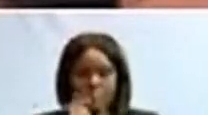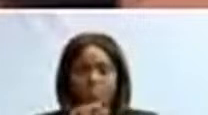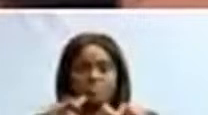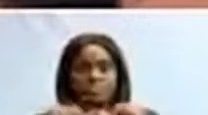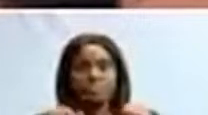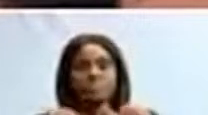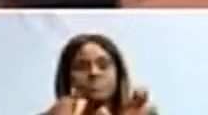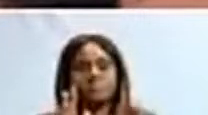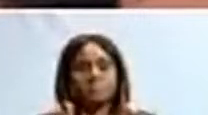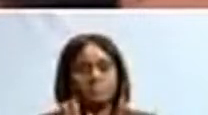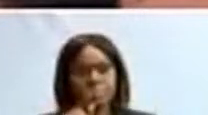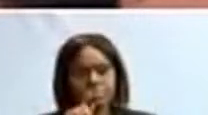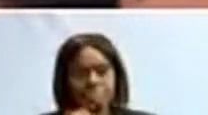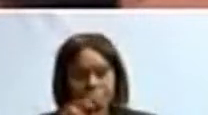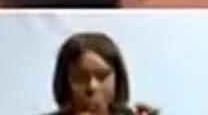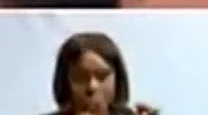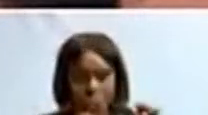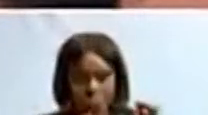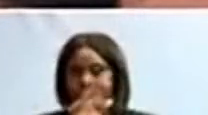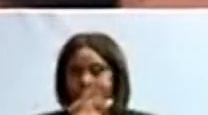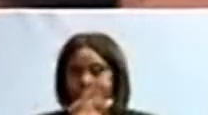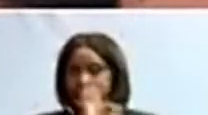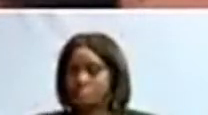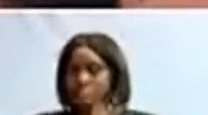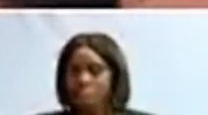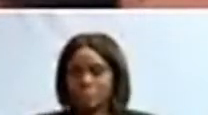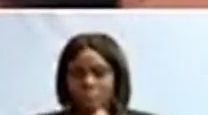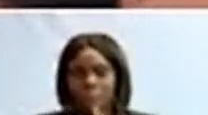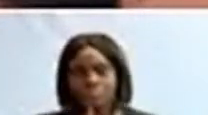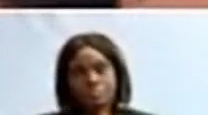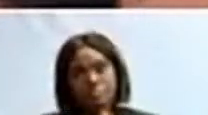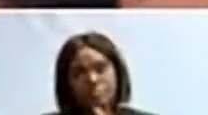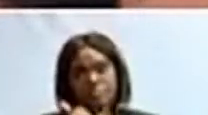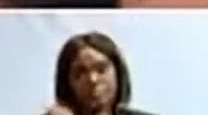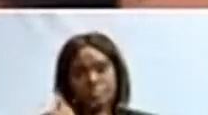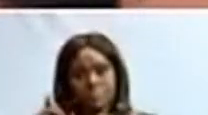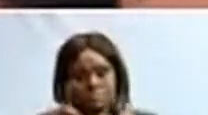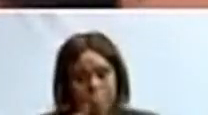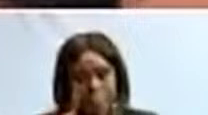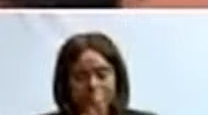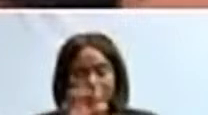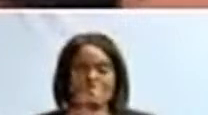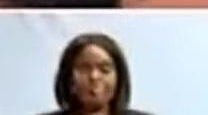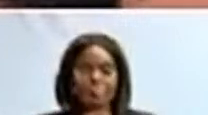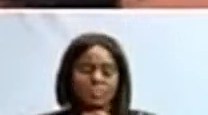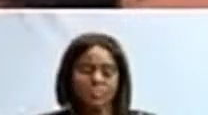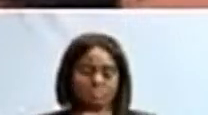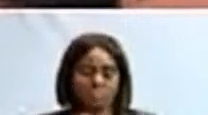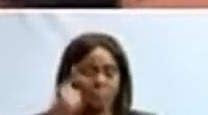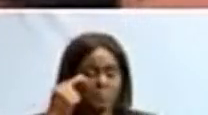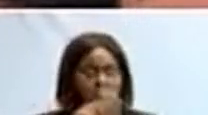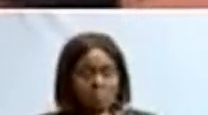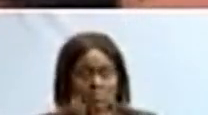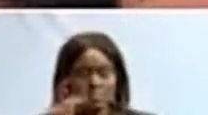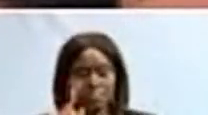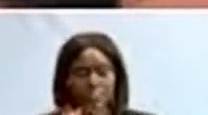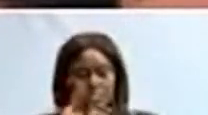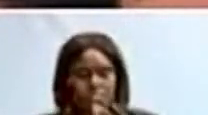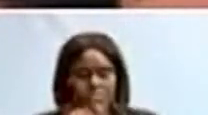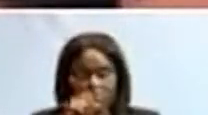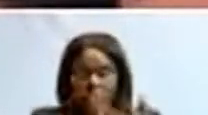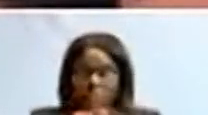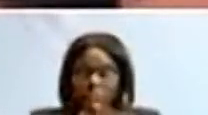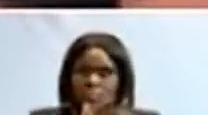auditors on the management of the payroll and other related matters for failure to